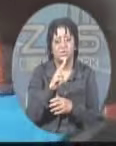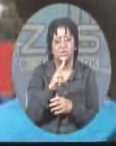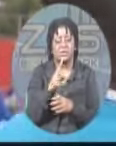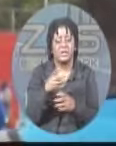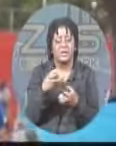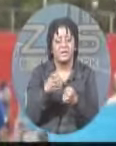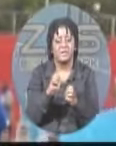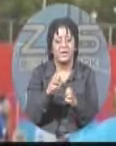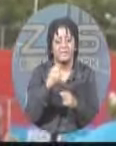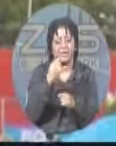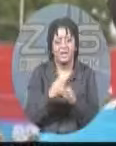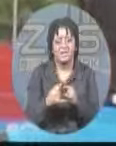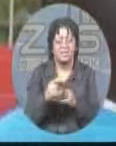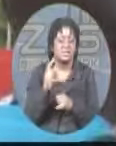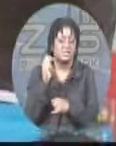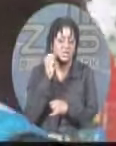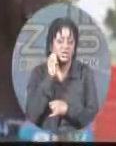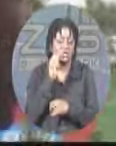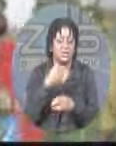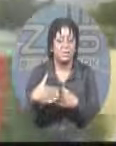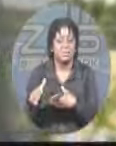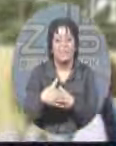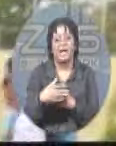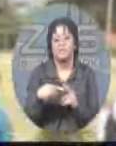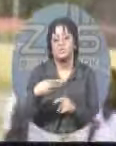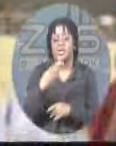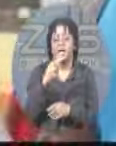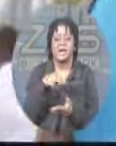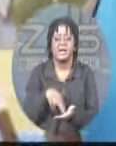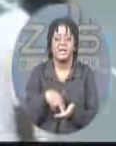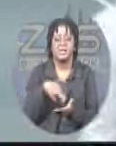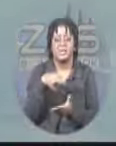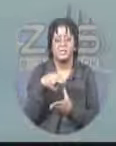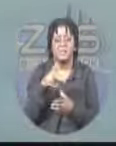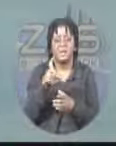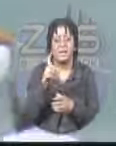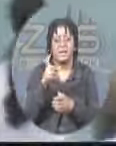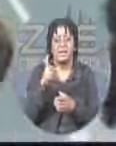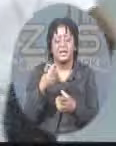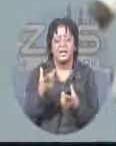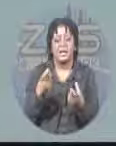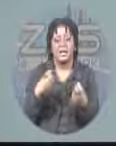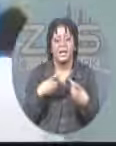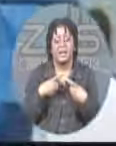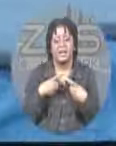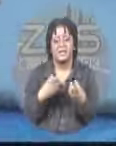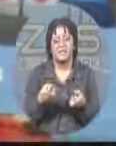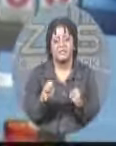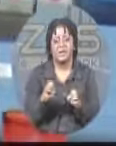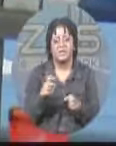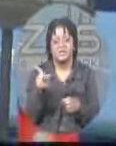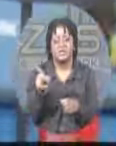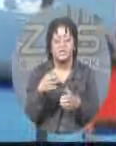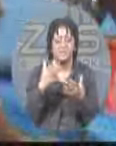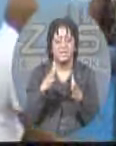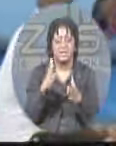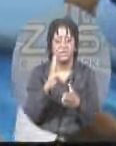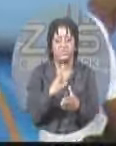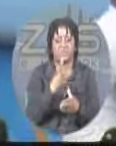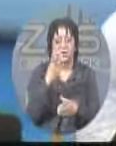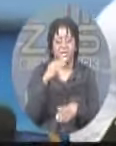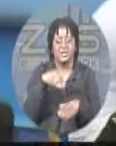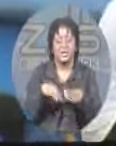Tanisha back to the high jump. It probably had an effect on her from running the 40 meters. She would finish 4th in the under 18